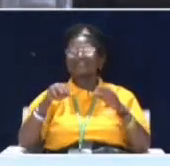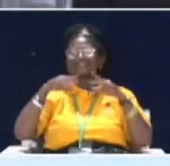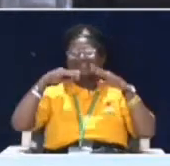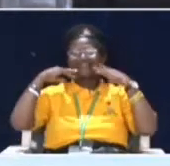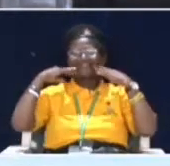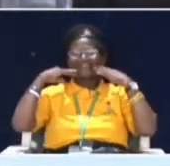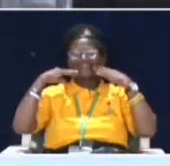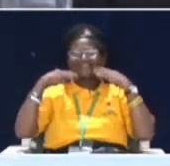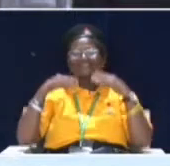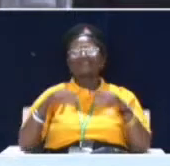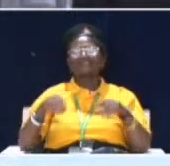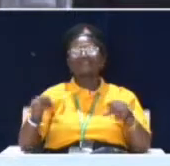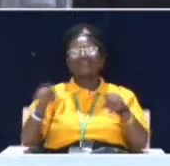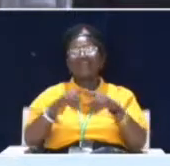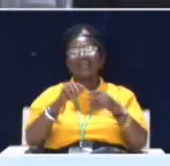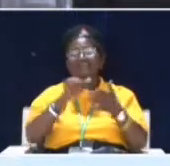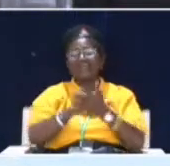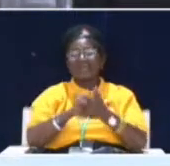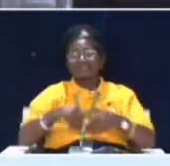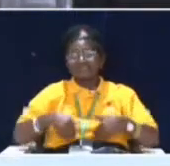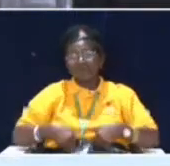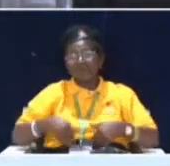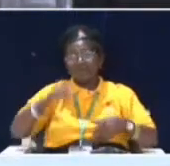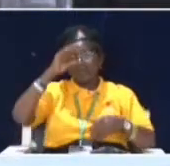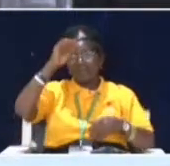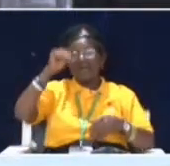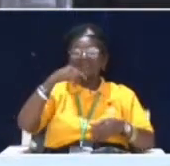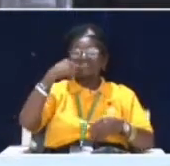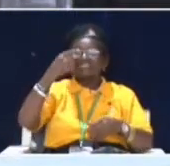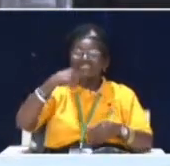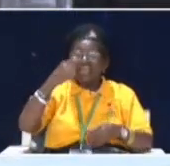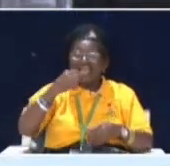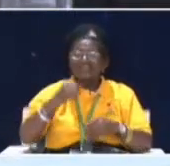And like that young man said, gẹ́gẹ́ bí ọ̀dọ́mọkùnrin yẹn ti sọ,